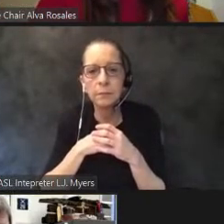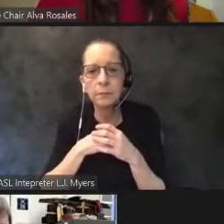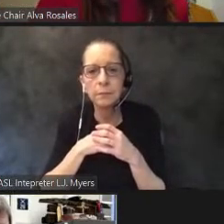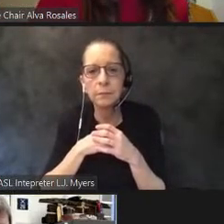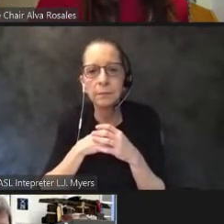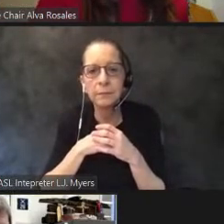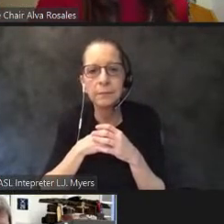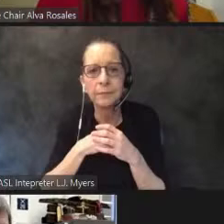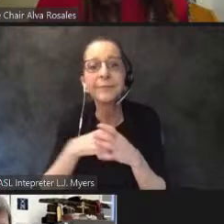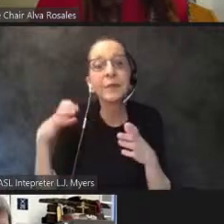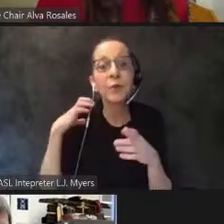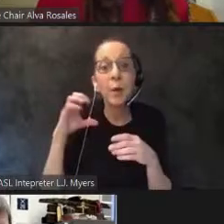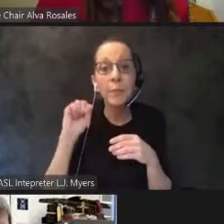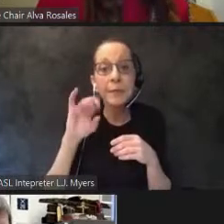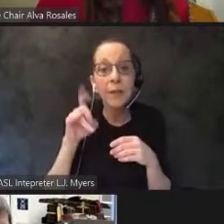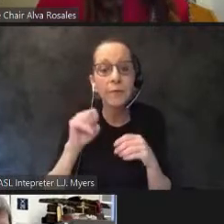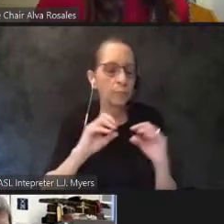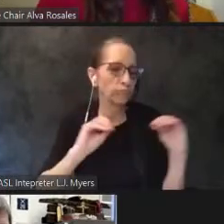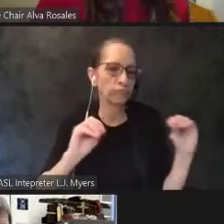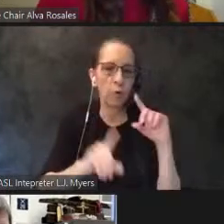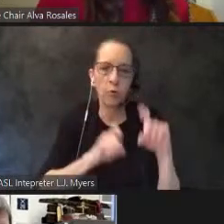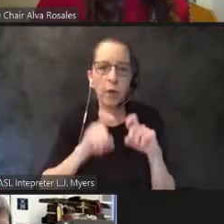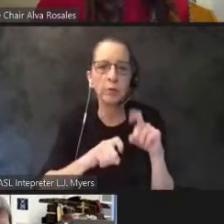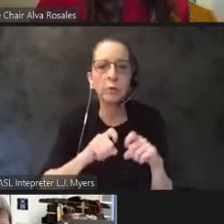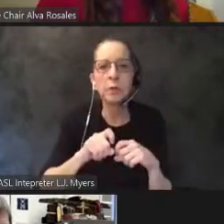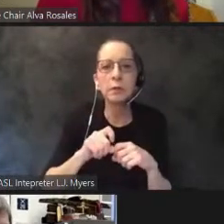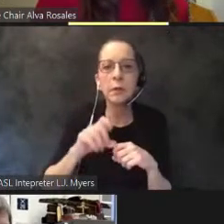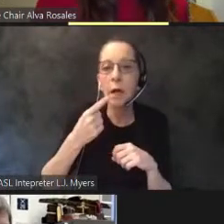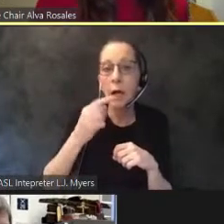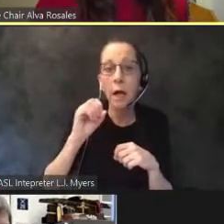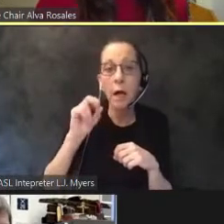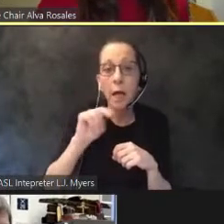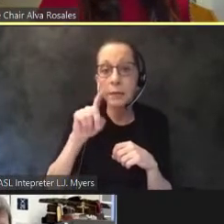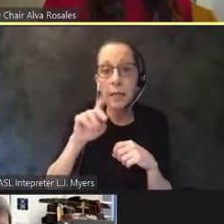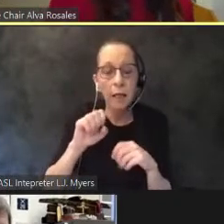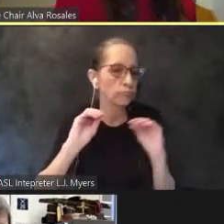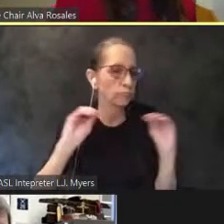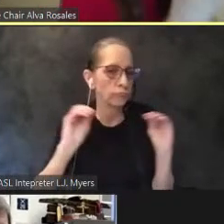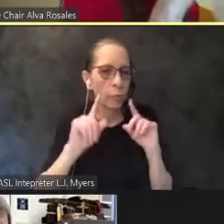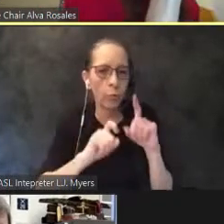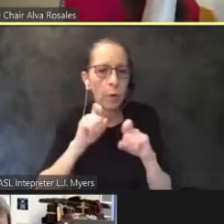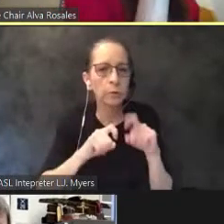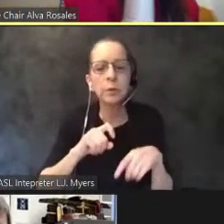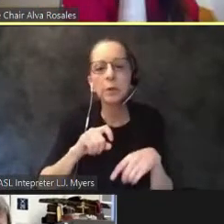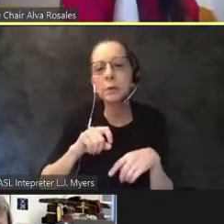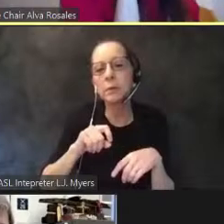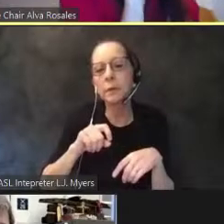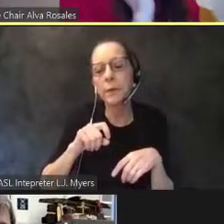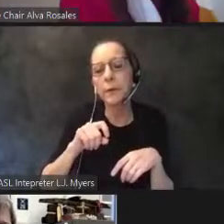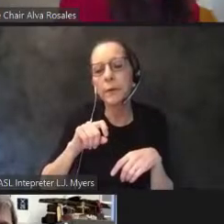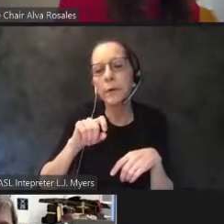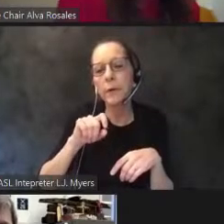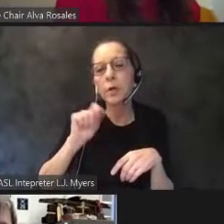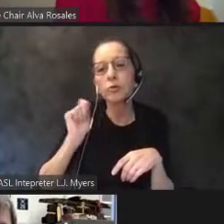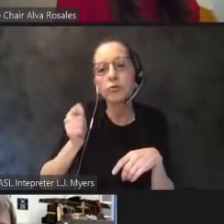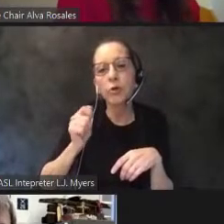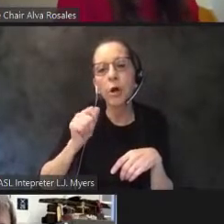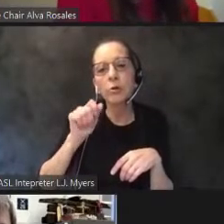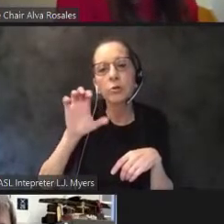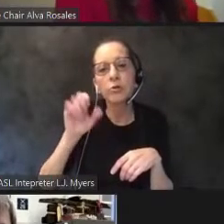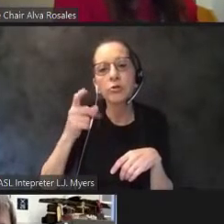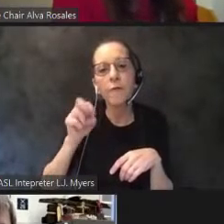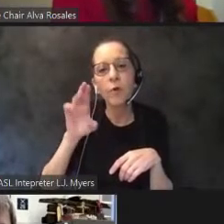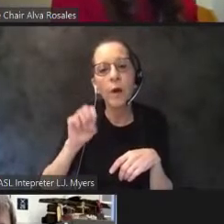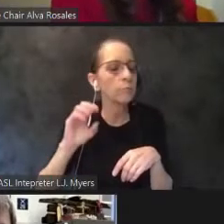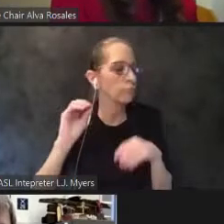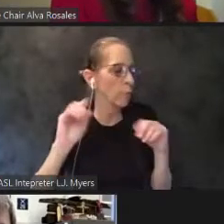Chairman Silva? No questions. Director Alvaro Rosales? No questions. Judge Chevrolet? No